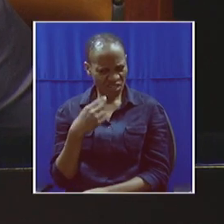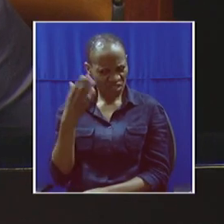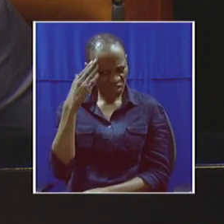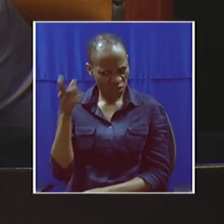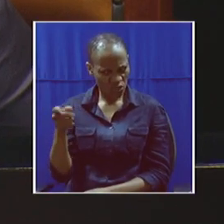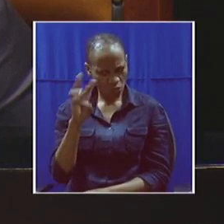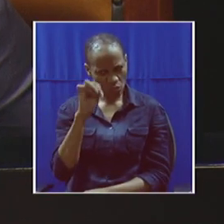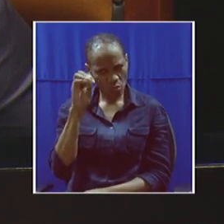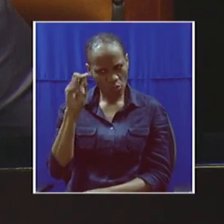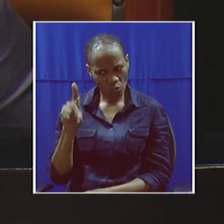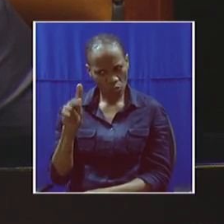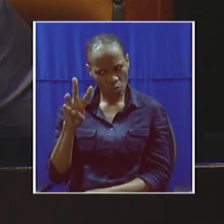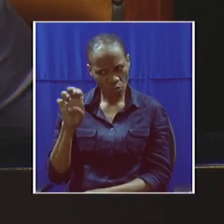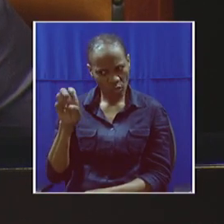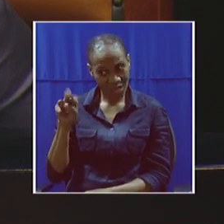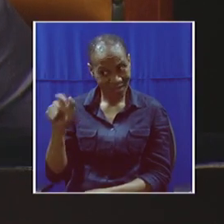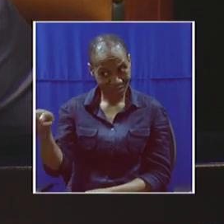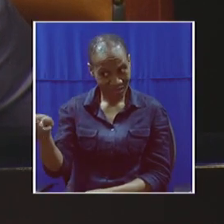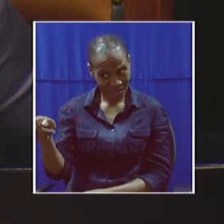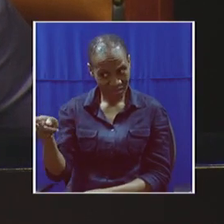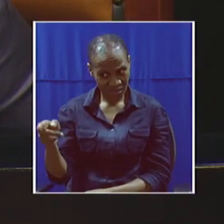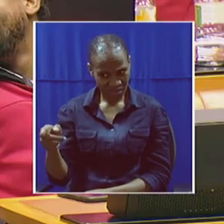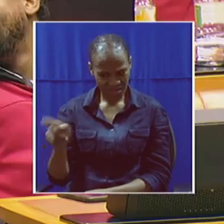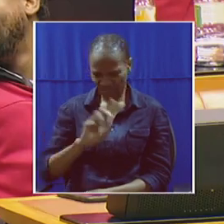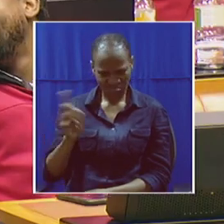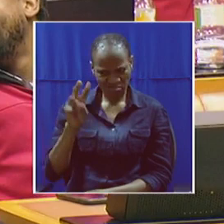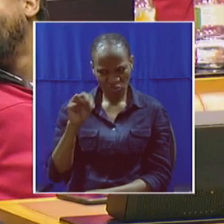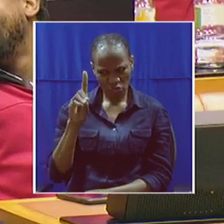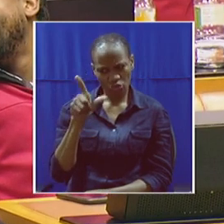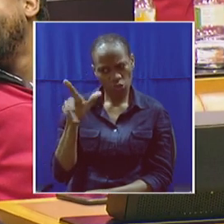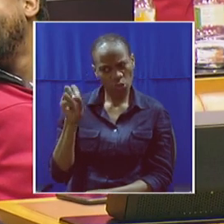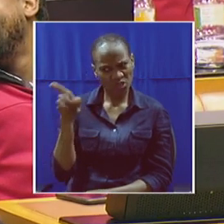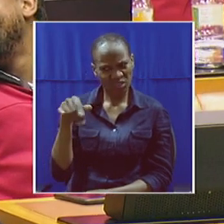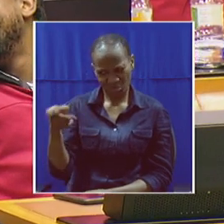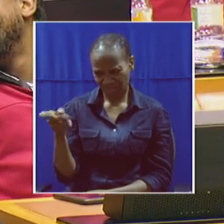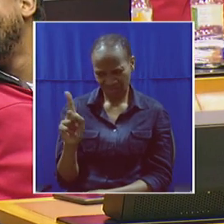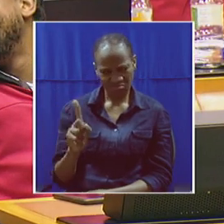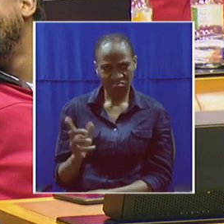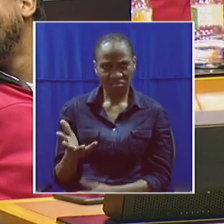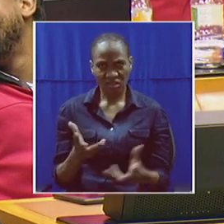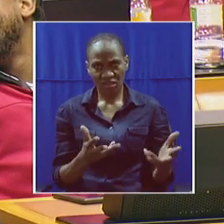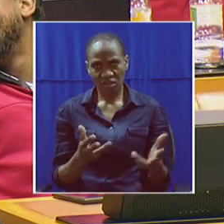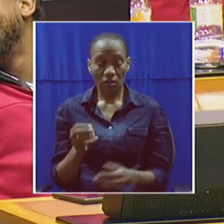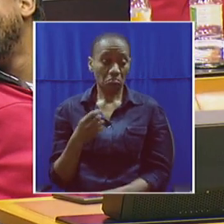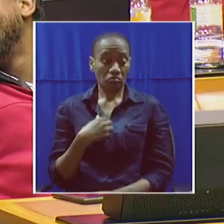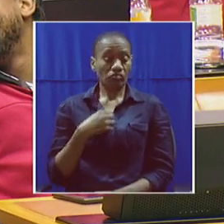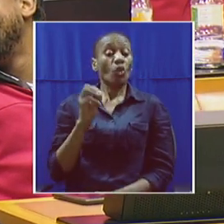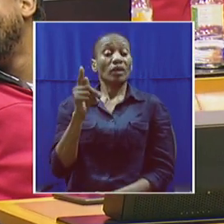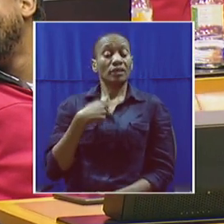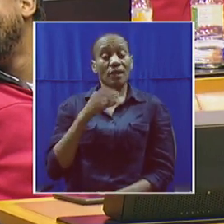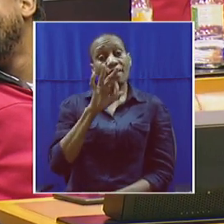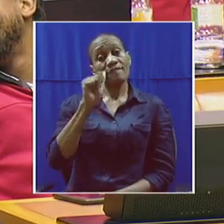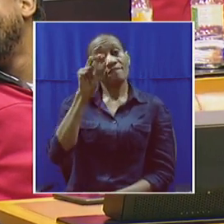explaining to you chair uh the last time I checked were not honorable okay I my name my name